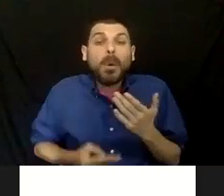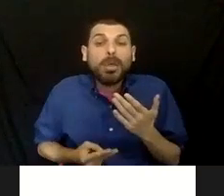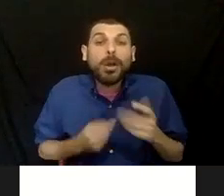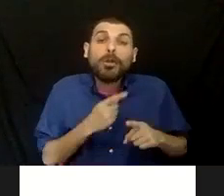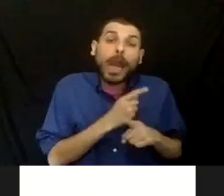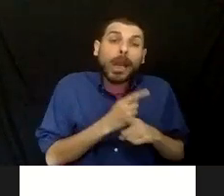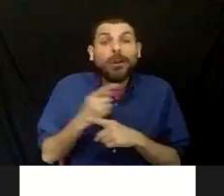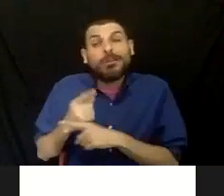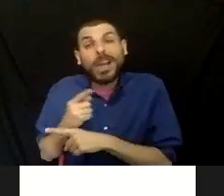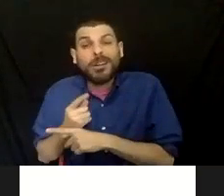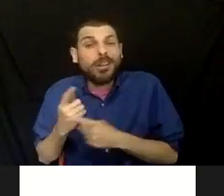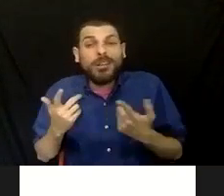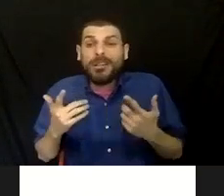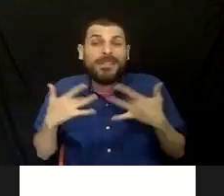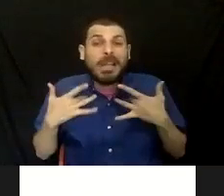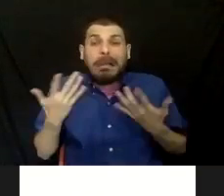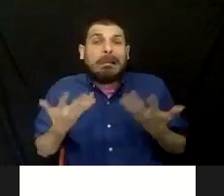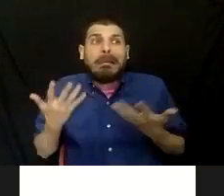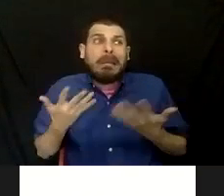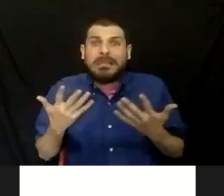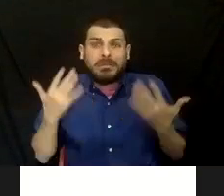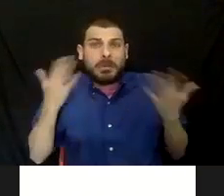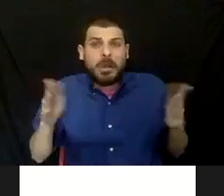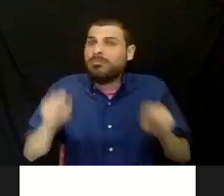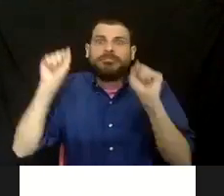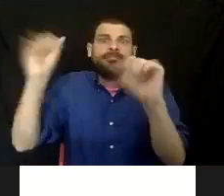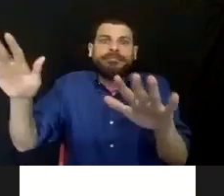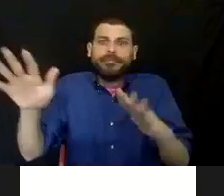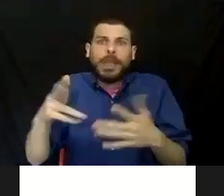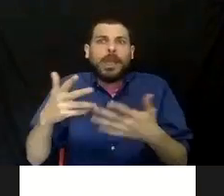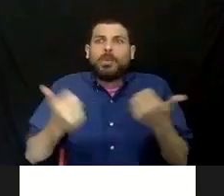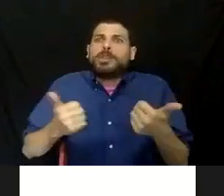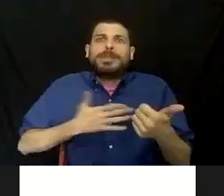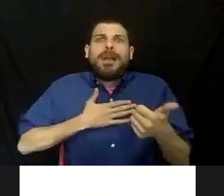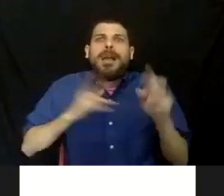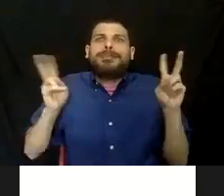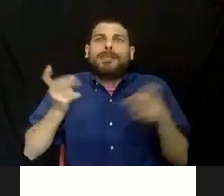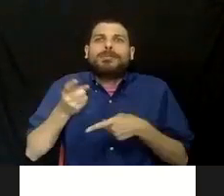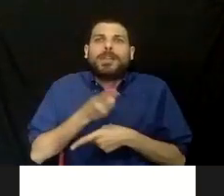because time is of the essence. PUA has a limited